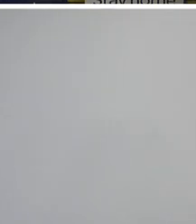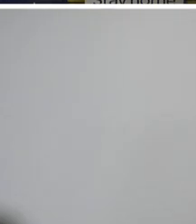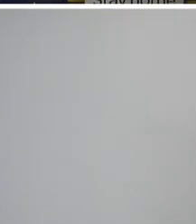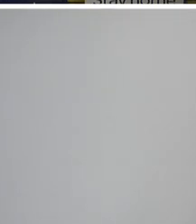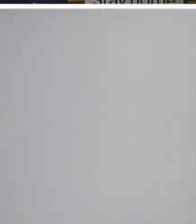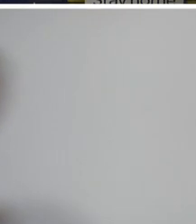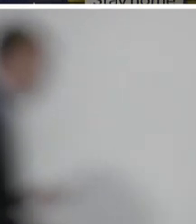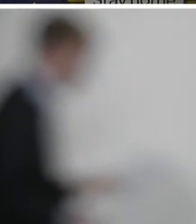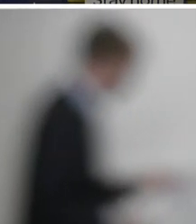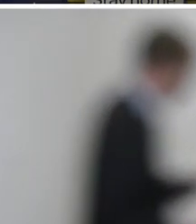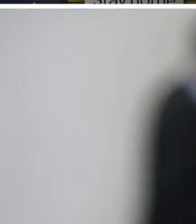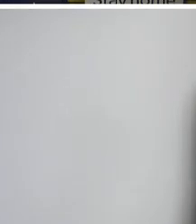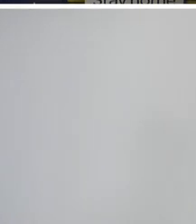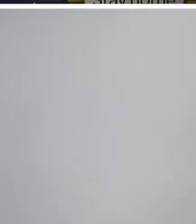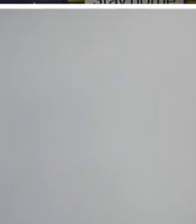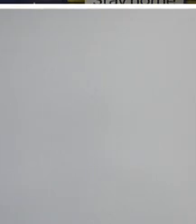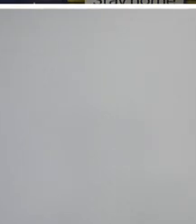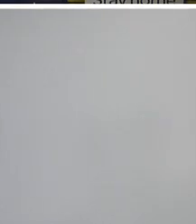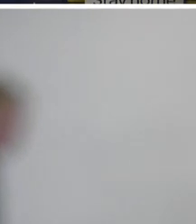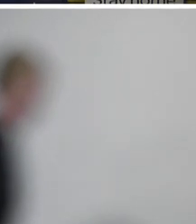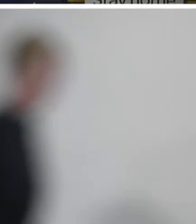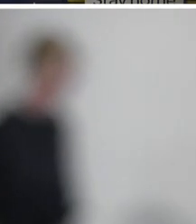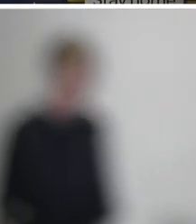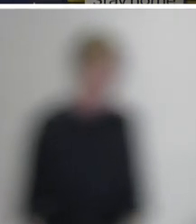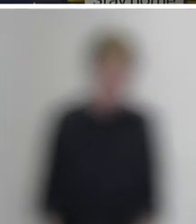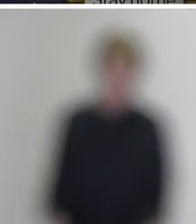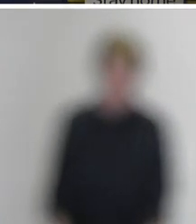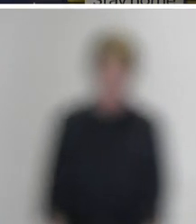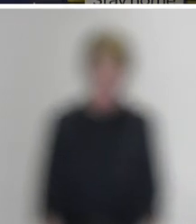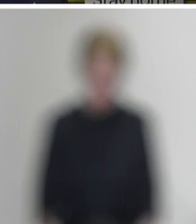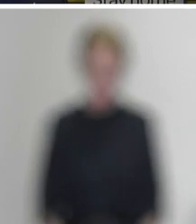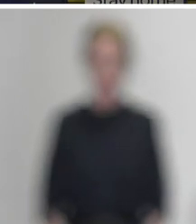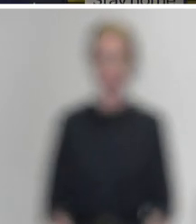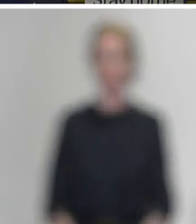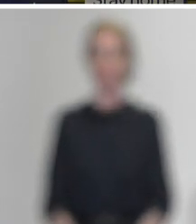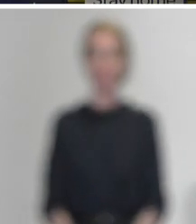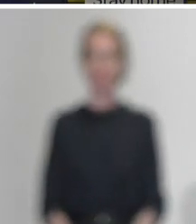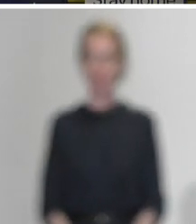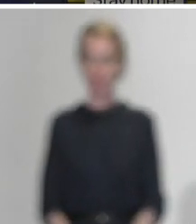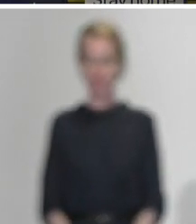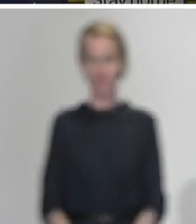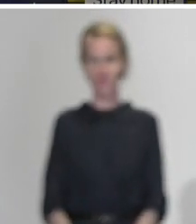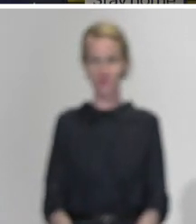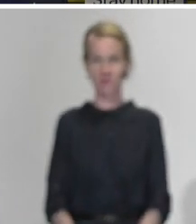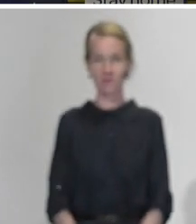massive social and economic consequences. He says in the meantime, wage subsidies.